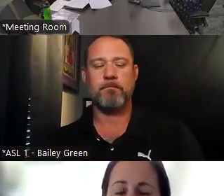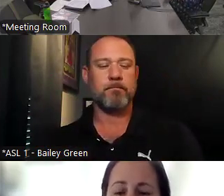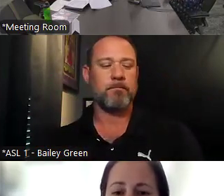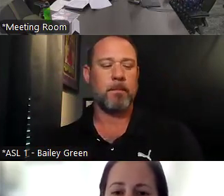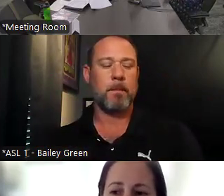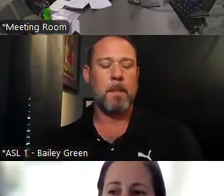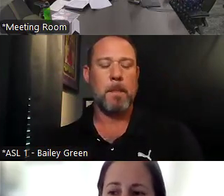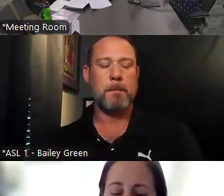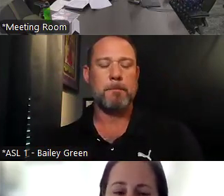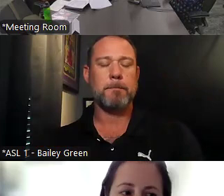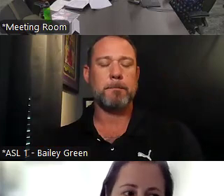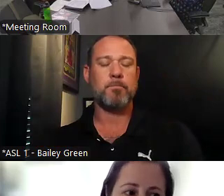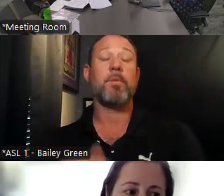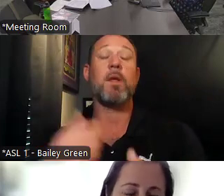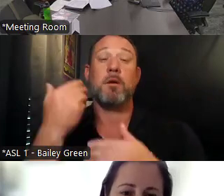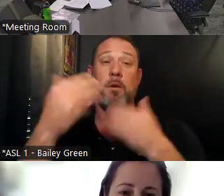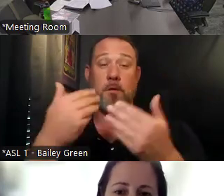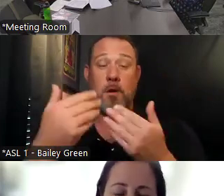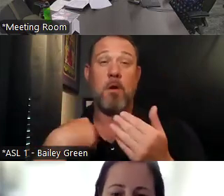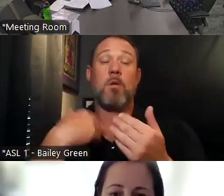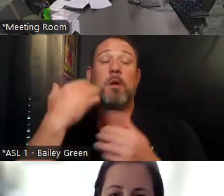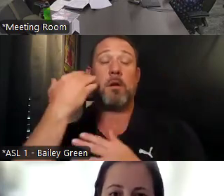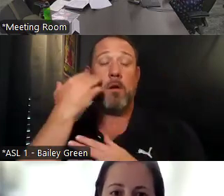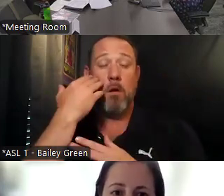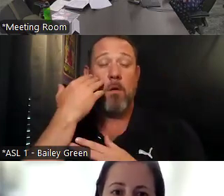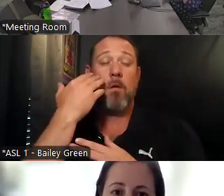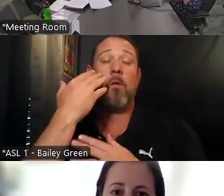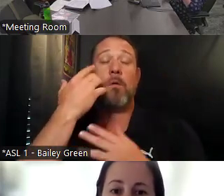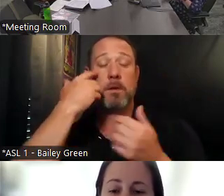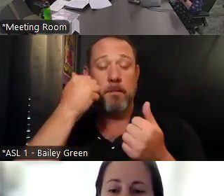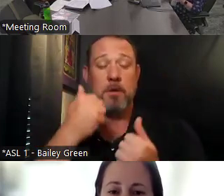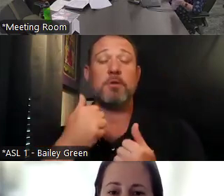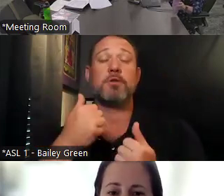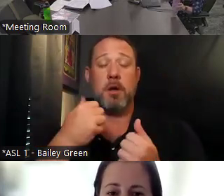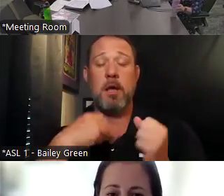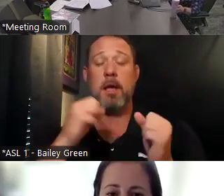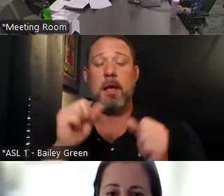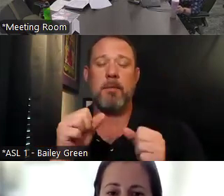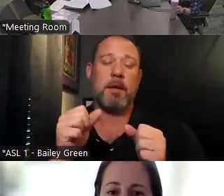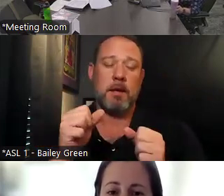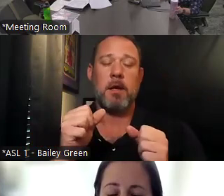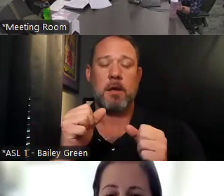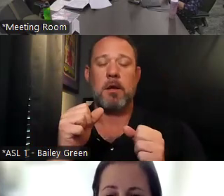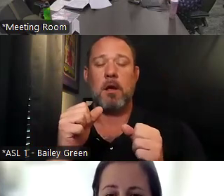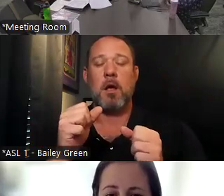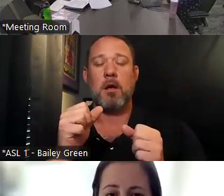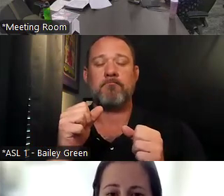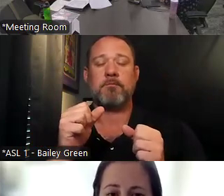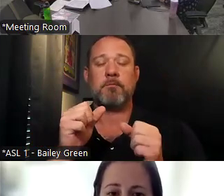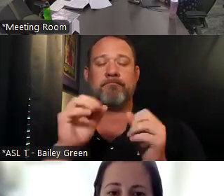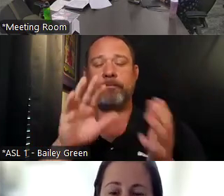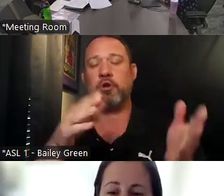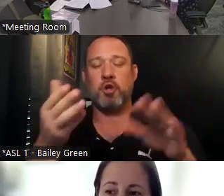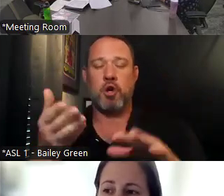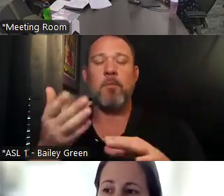As we move on, we know that unfortunately dementia can be and often is a terminal illness. And what we also see because